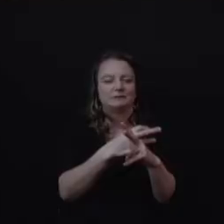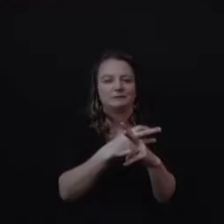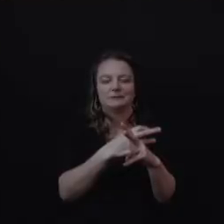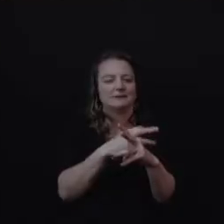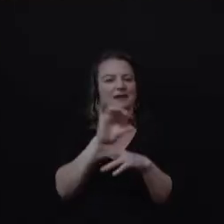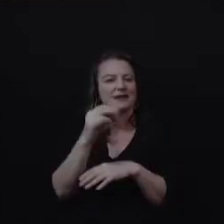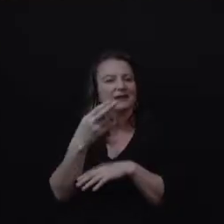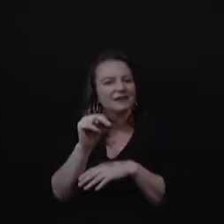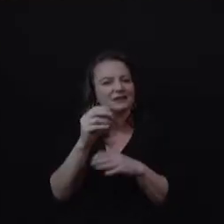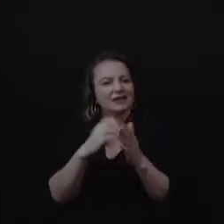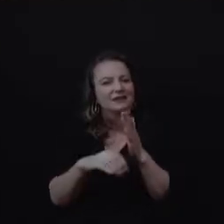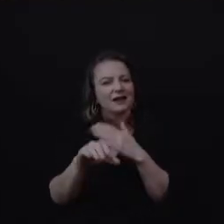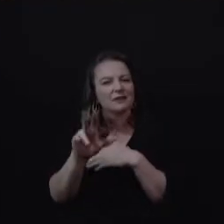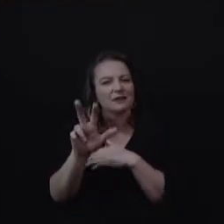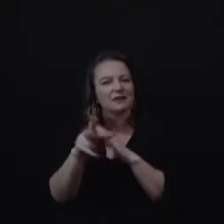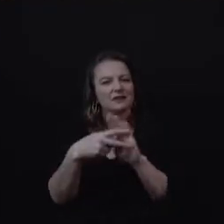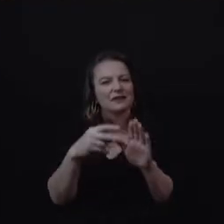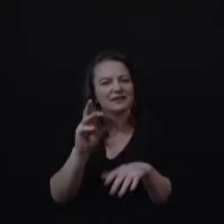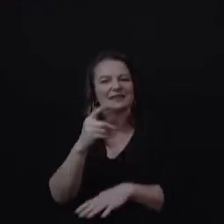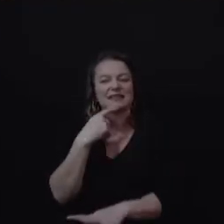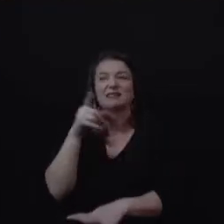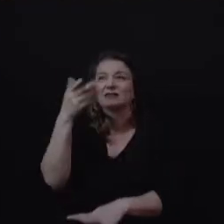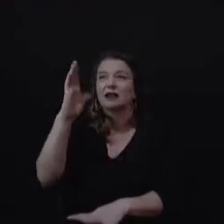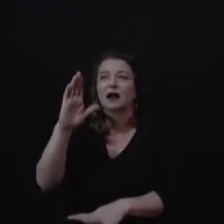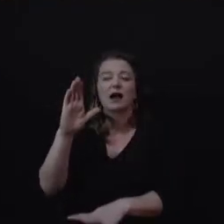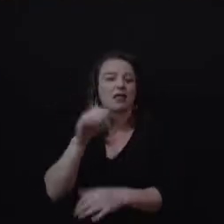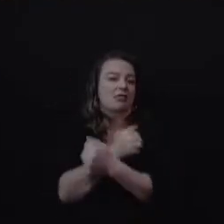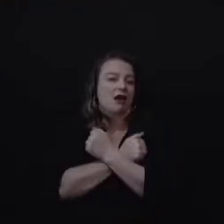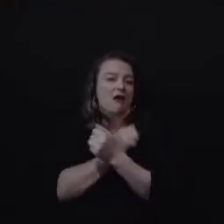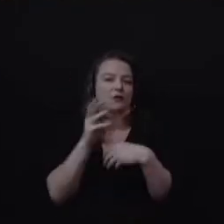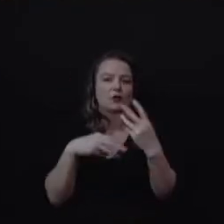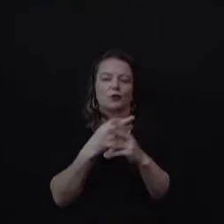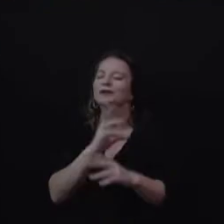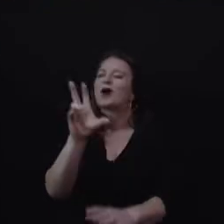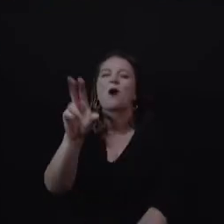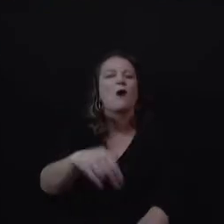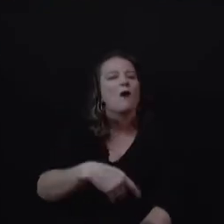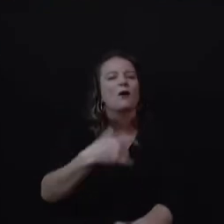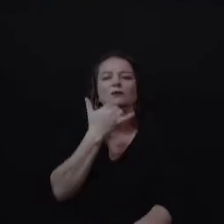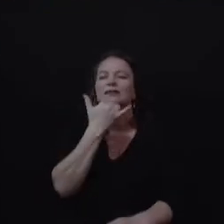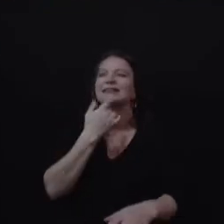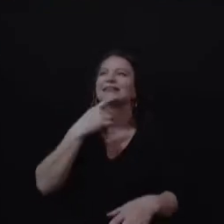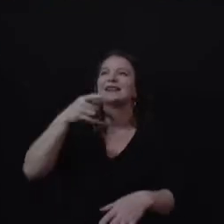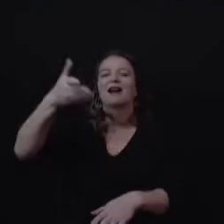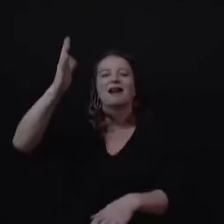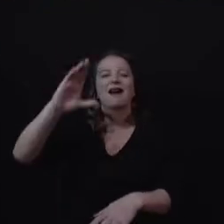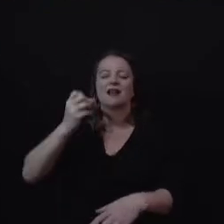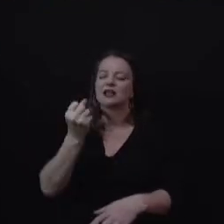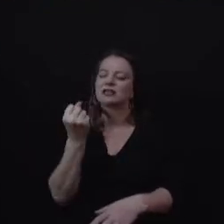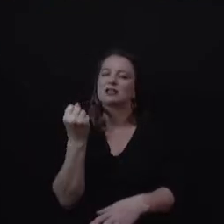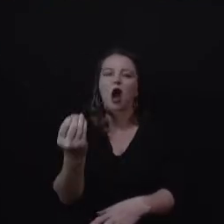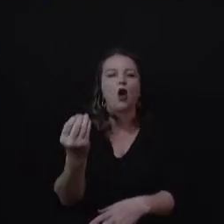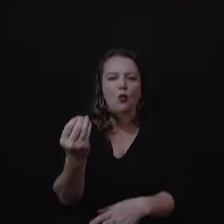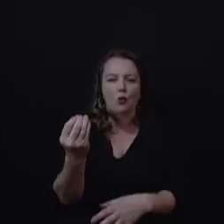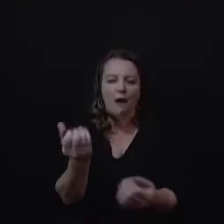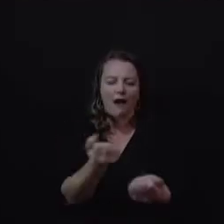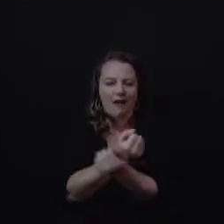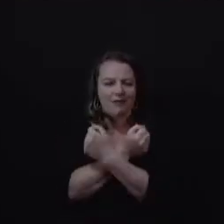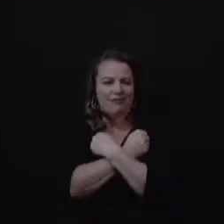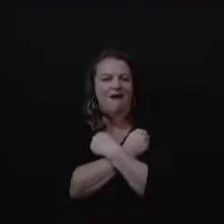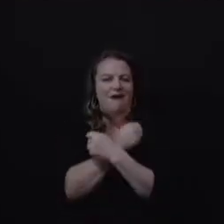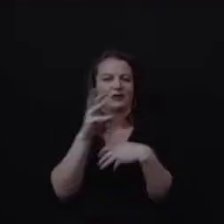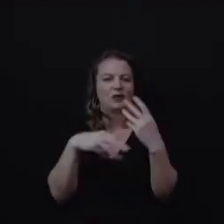John 3:16 says, God loved the world. No, it says God so. And that so makes